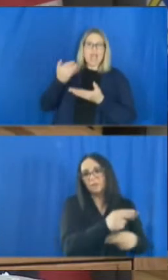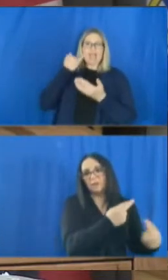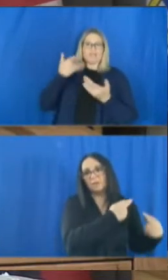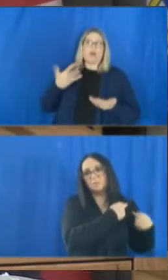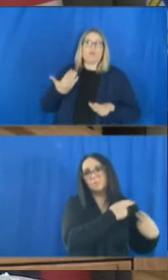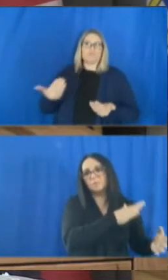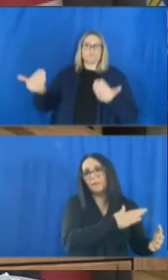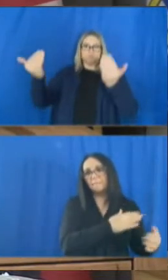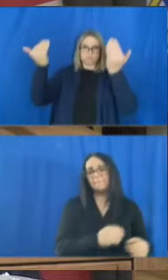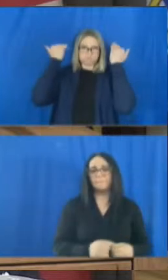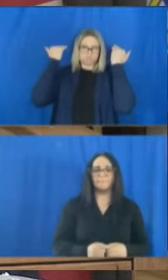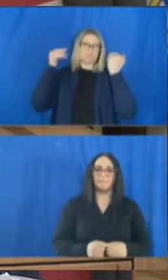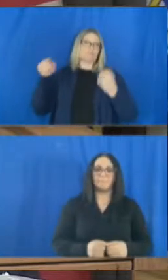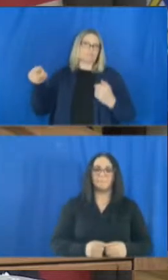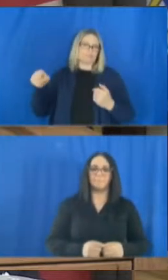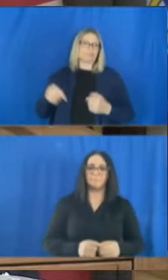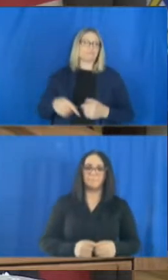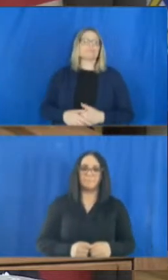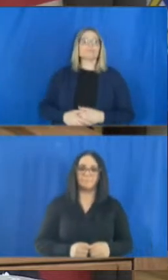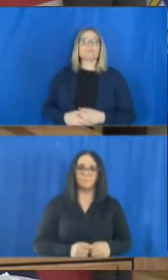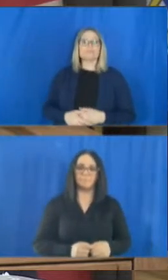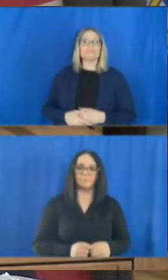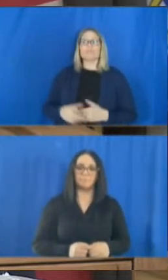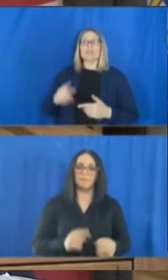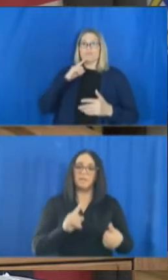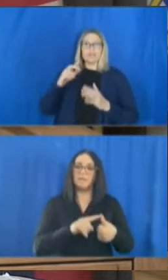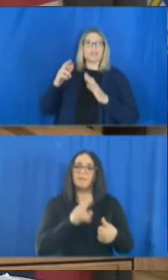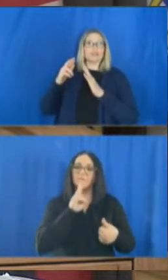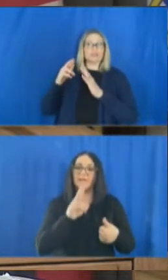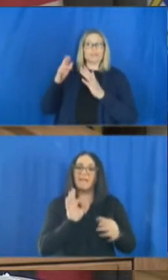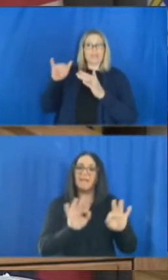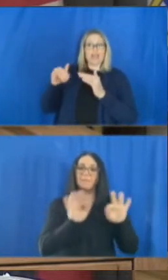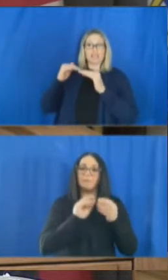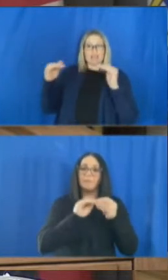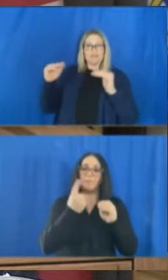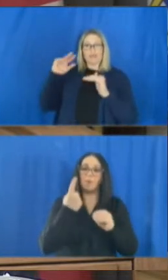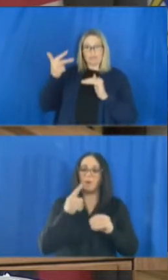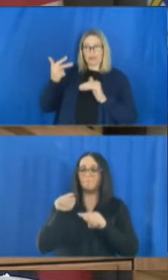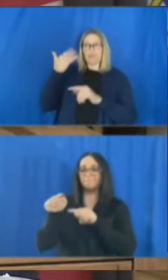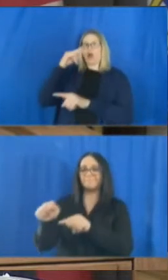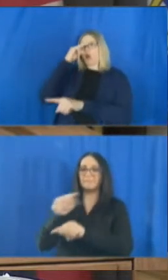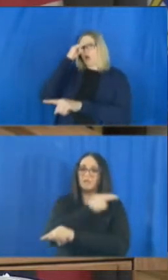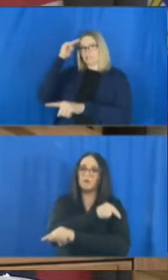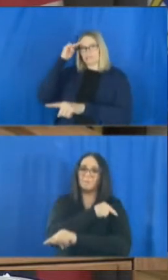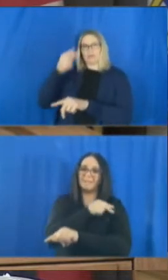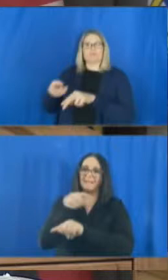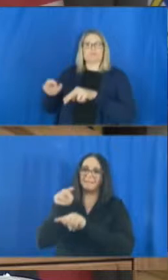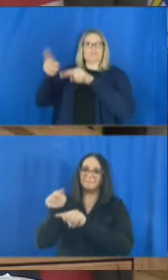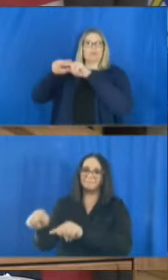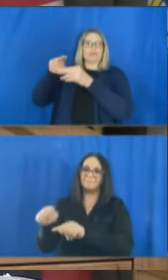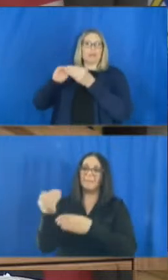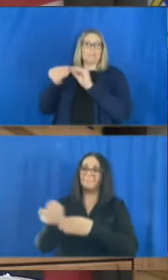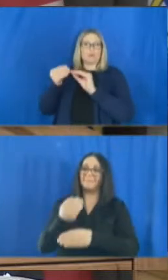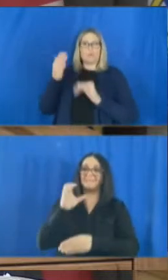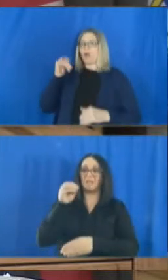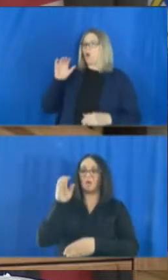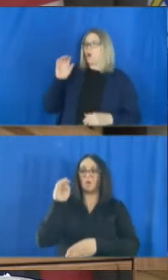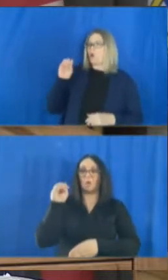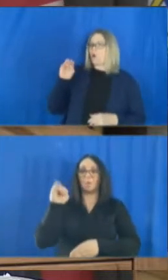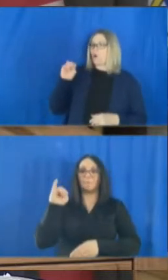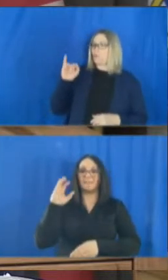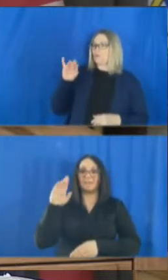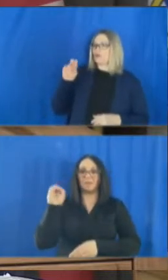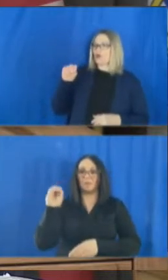that'll continue to be the trigger in our ability to manage hospitalizations throughout the province. So it'll be the main focus, as it has